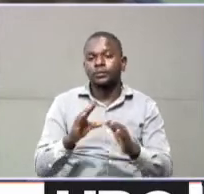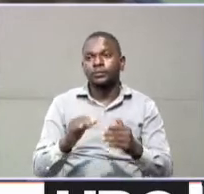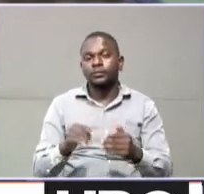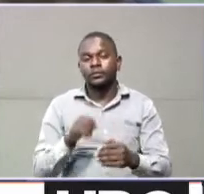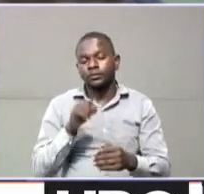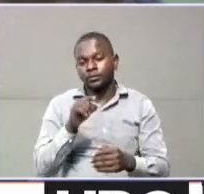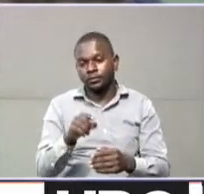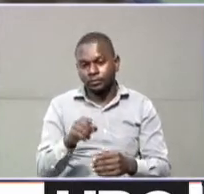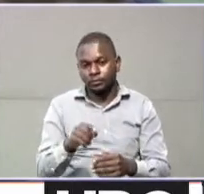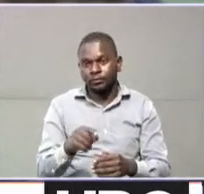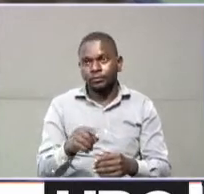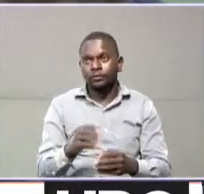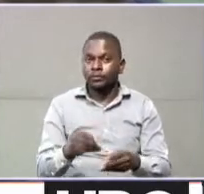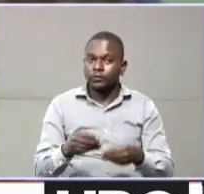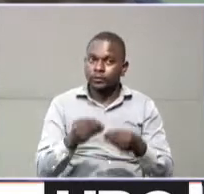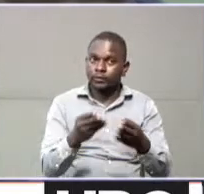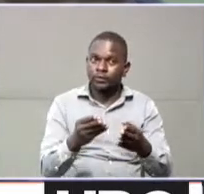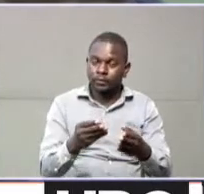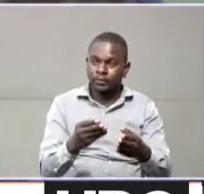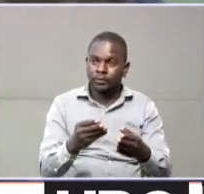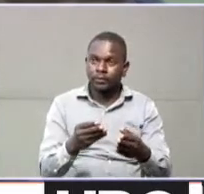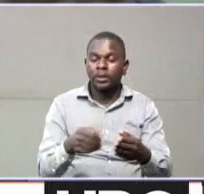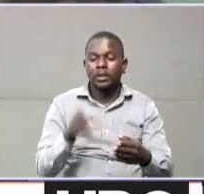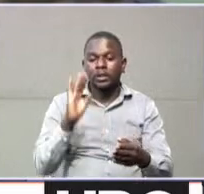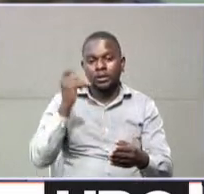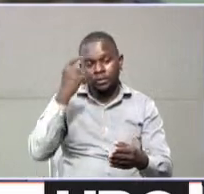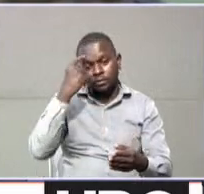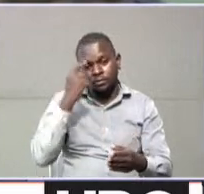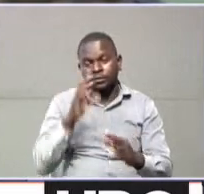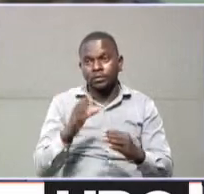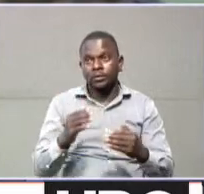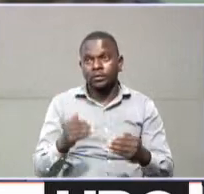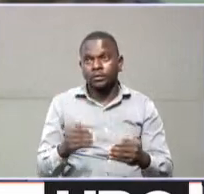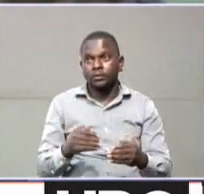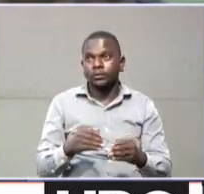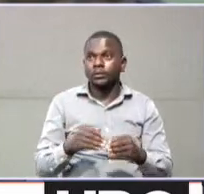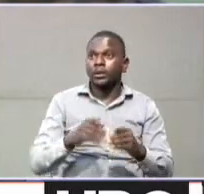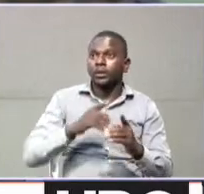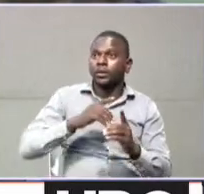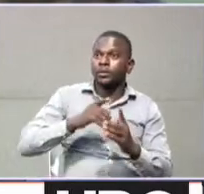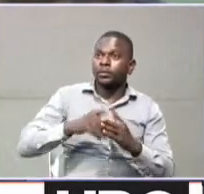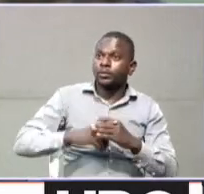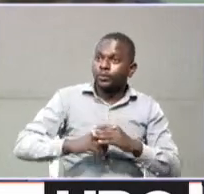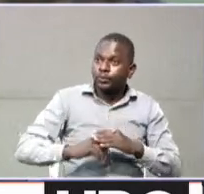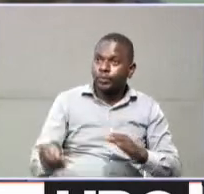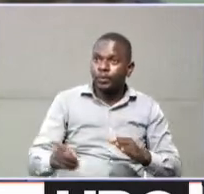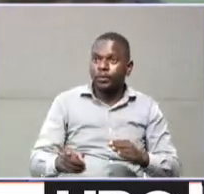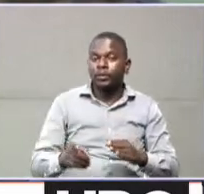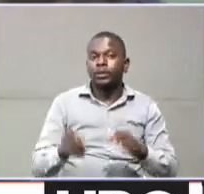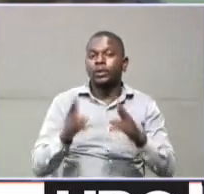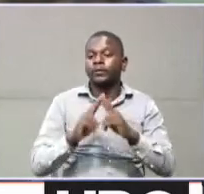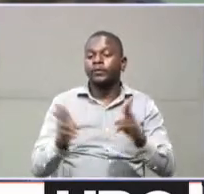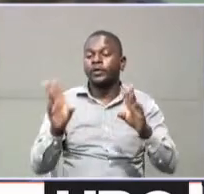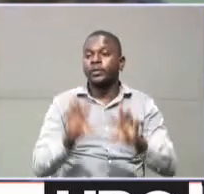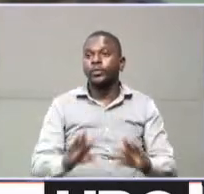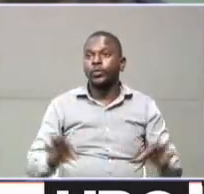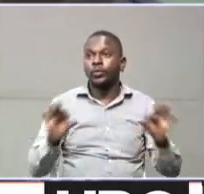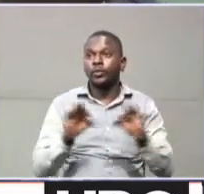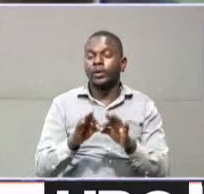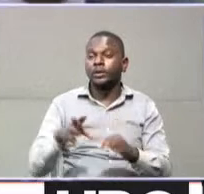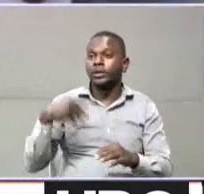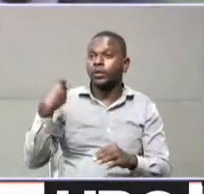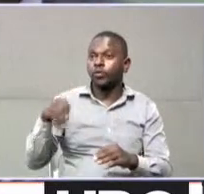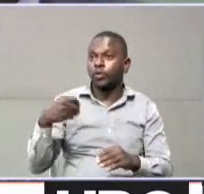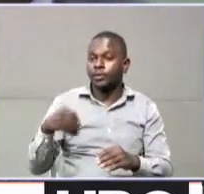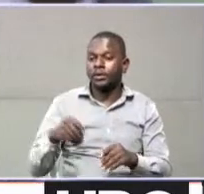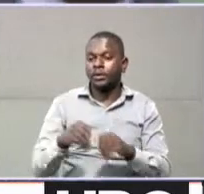likes into their hands government is seeming to run away from these very important cash crops